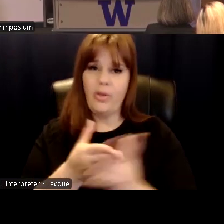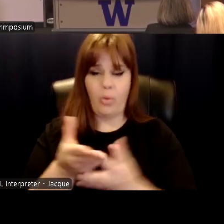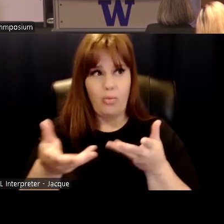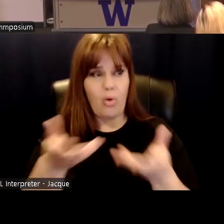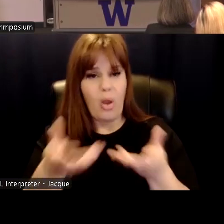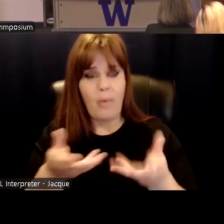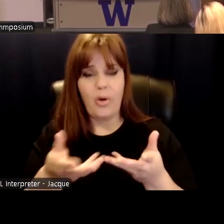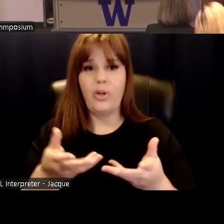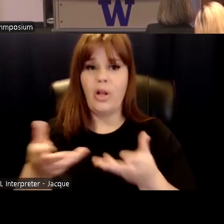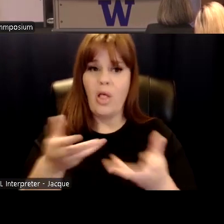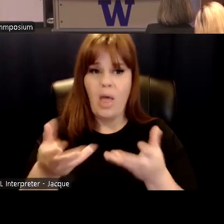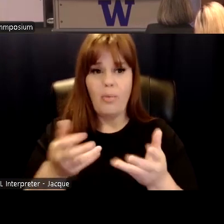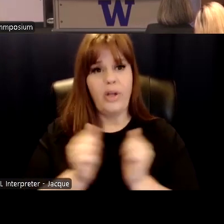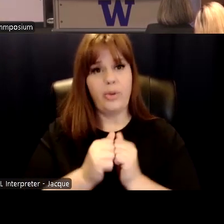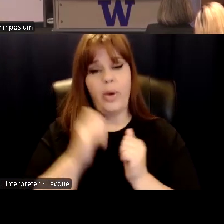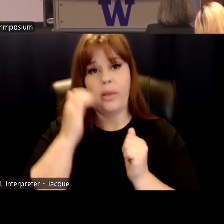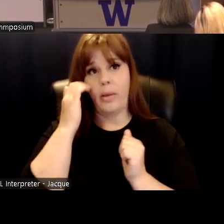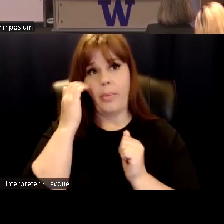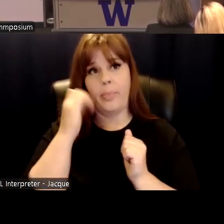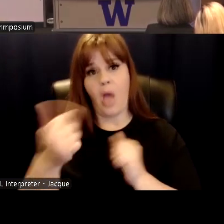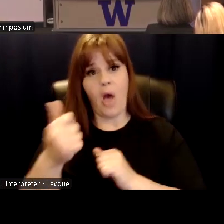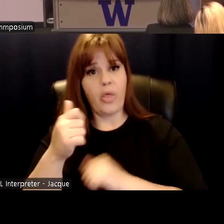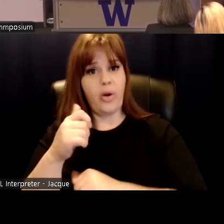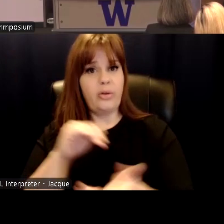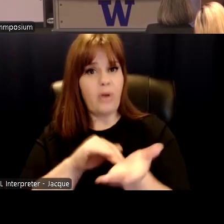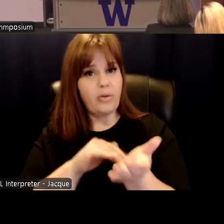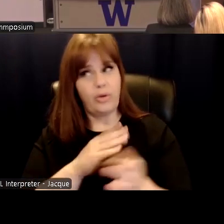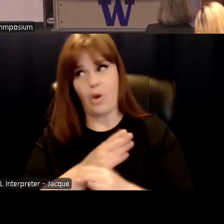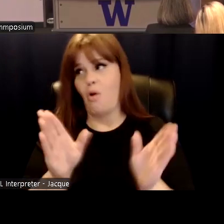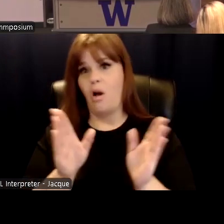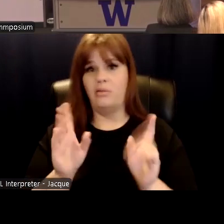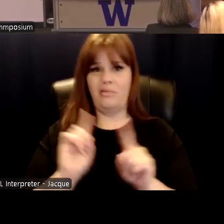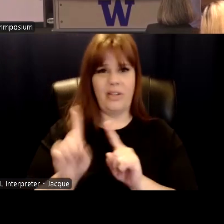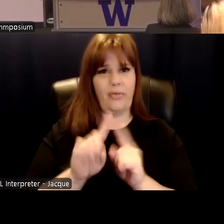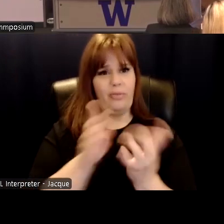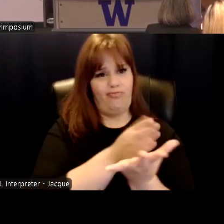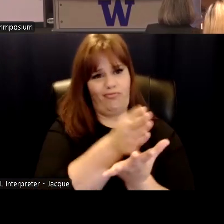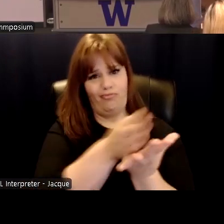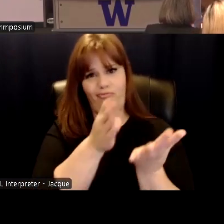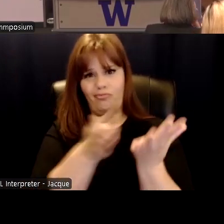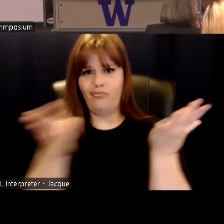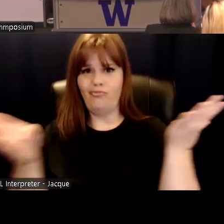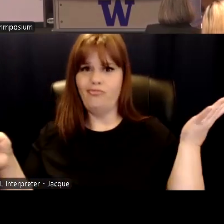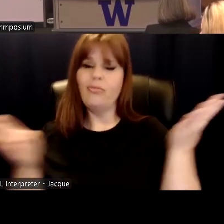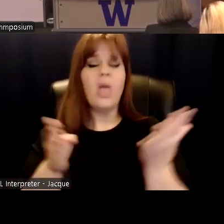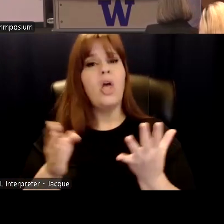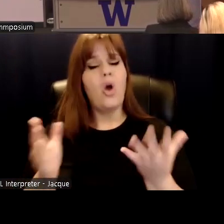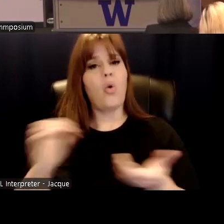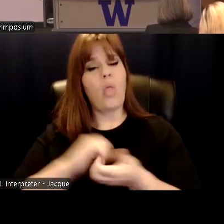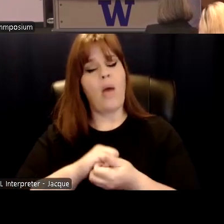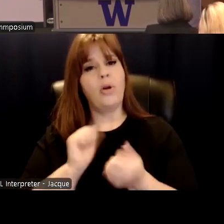collaboration with other clinicians across a wide range of specialties, collaboration with our patients and